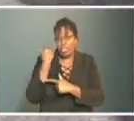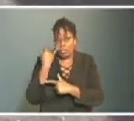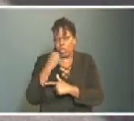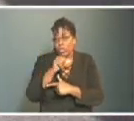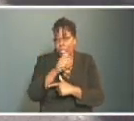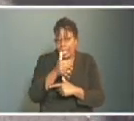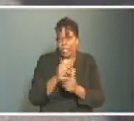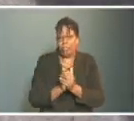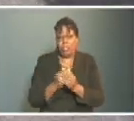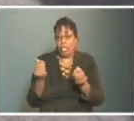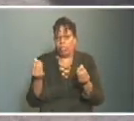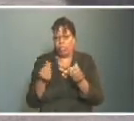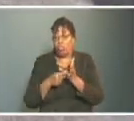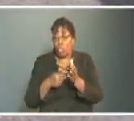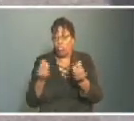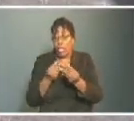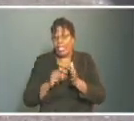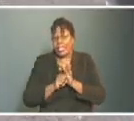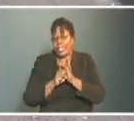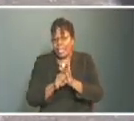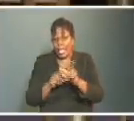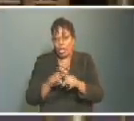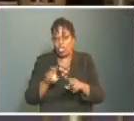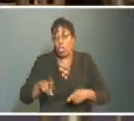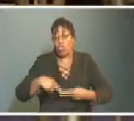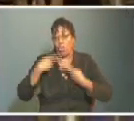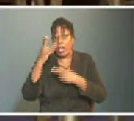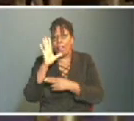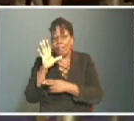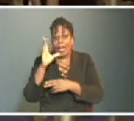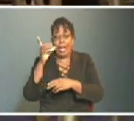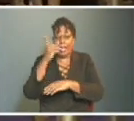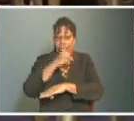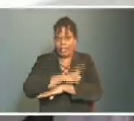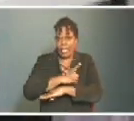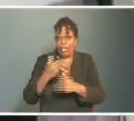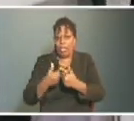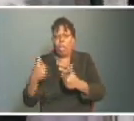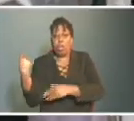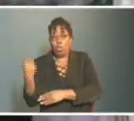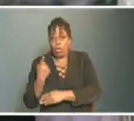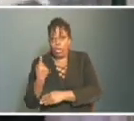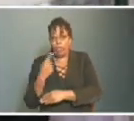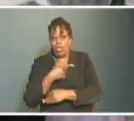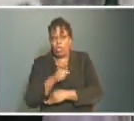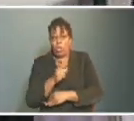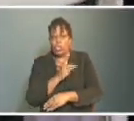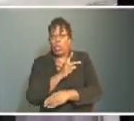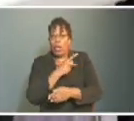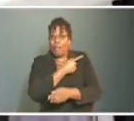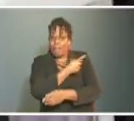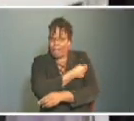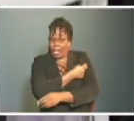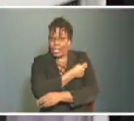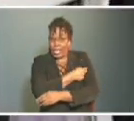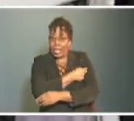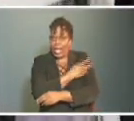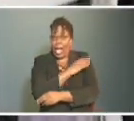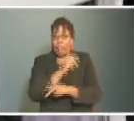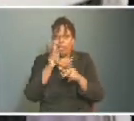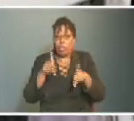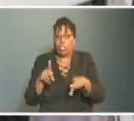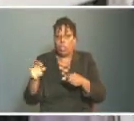symptoms. The U.S. health regulator also recommending a 5-day quarantine for those who are vaccinated, and for people who are